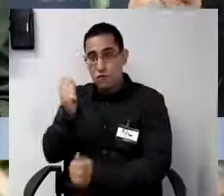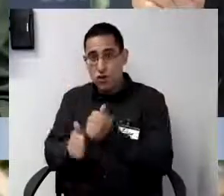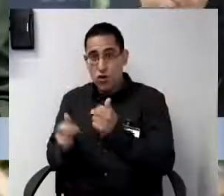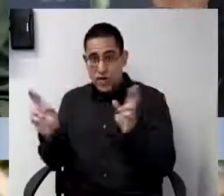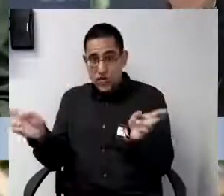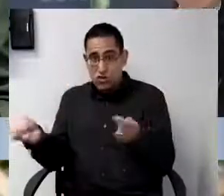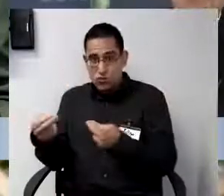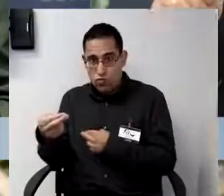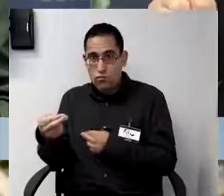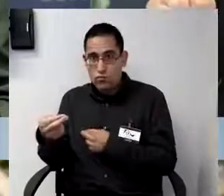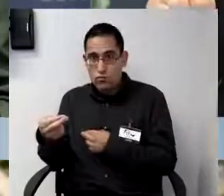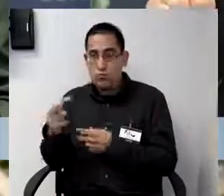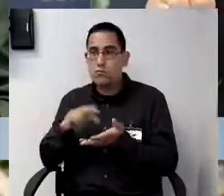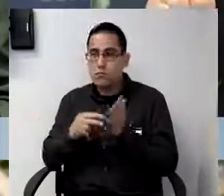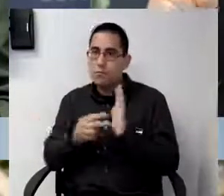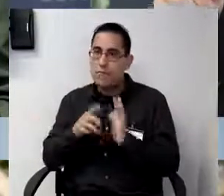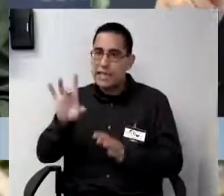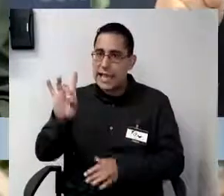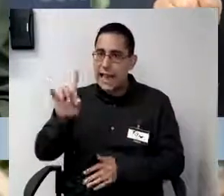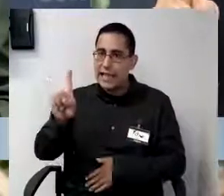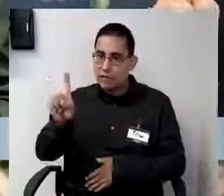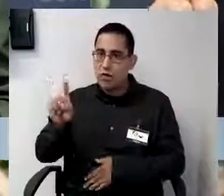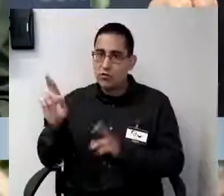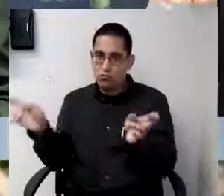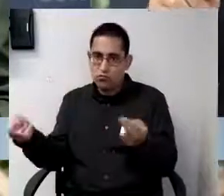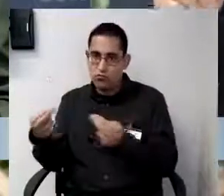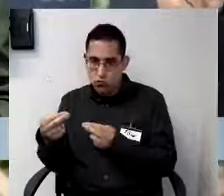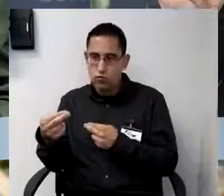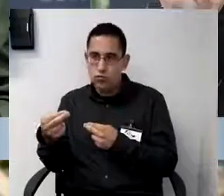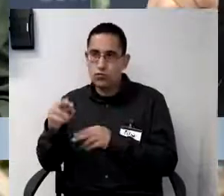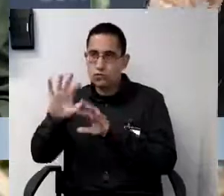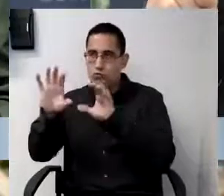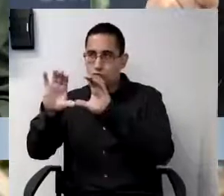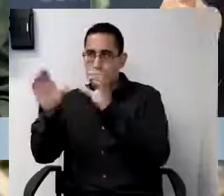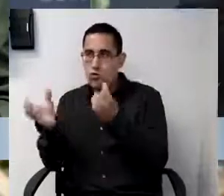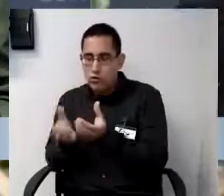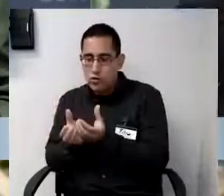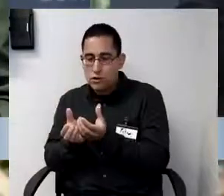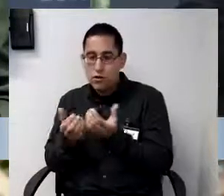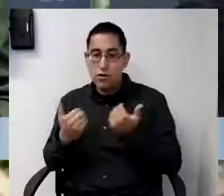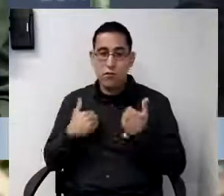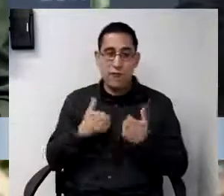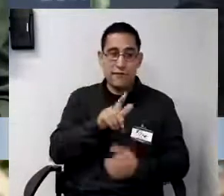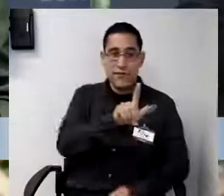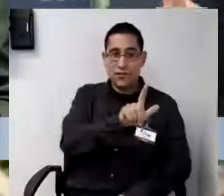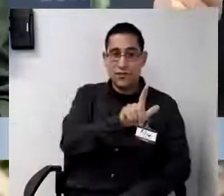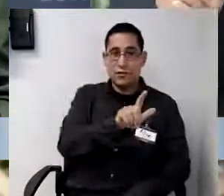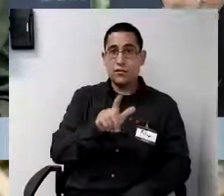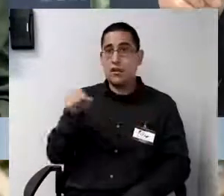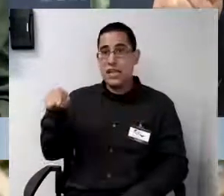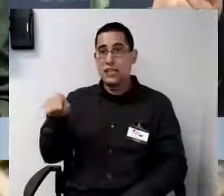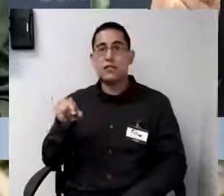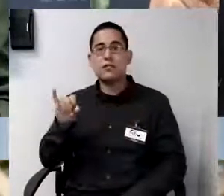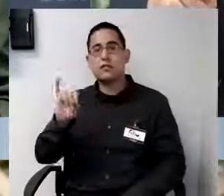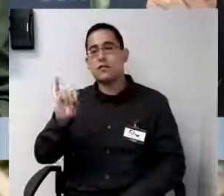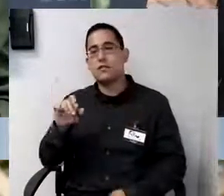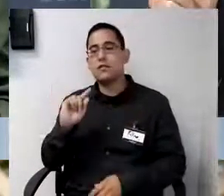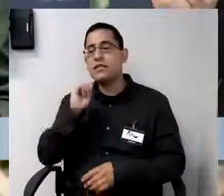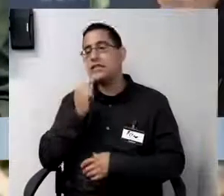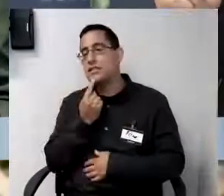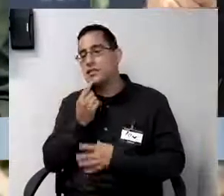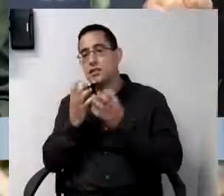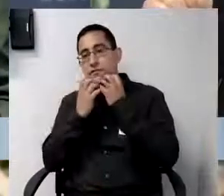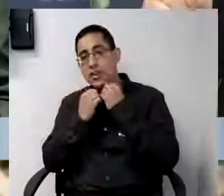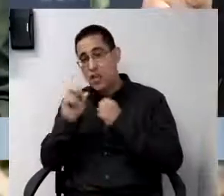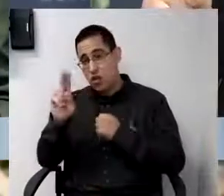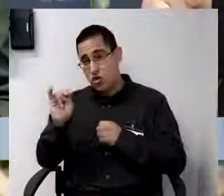do. So the ICU, the medical ICU, has 21 physical beds in it, but 3 of those rooms